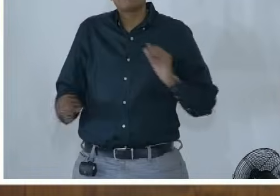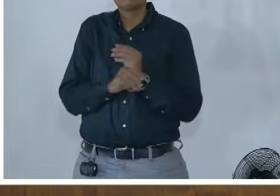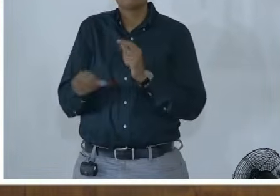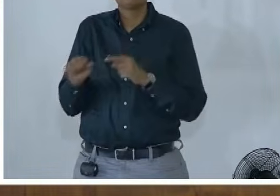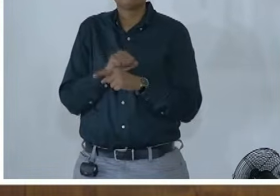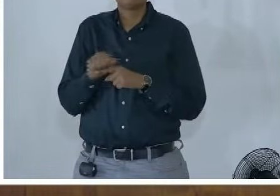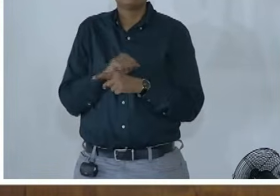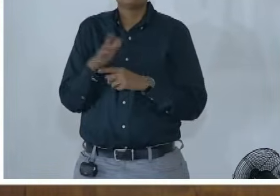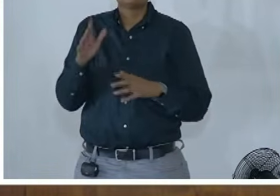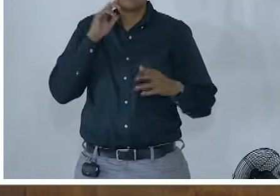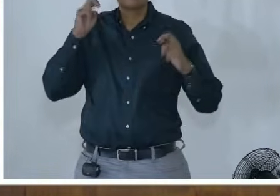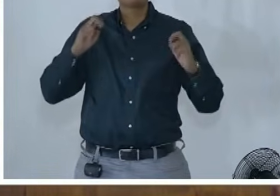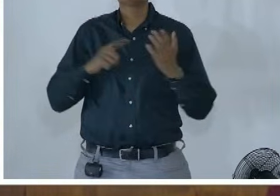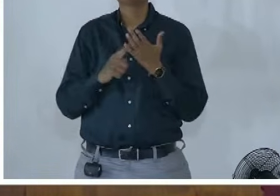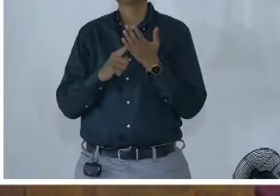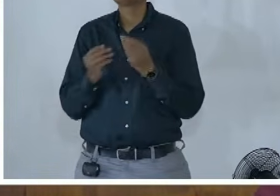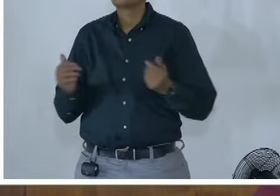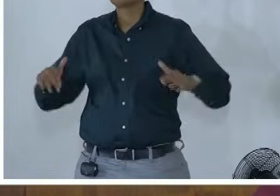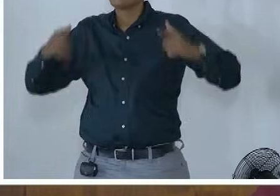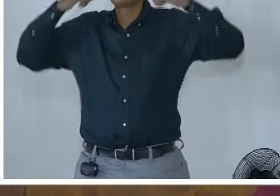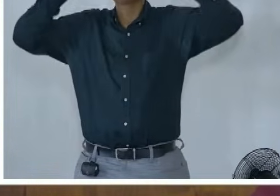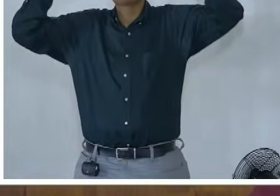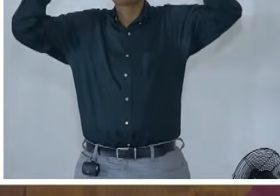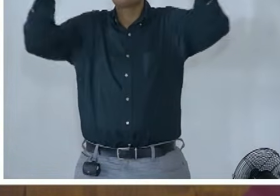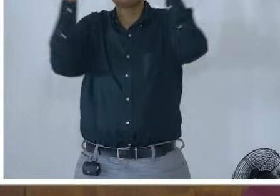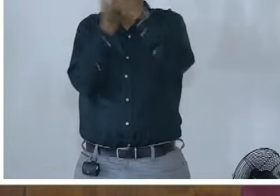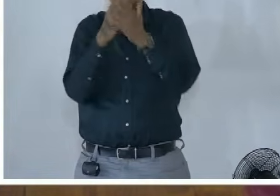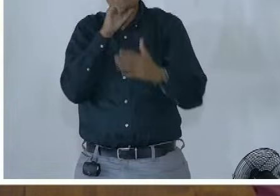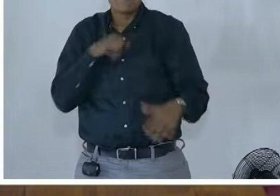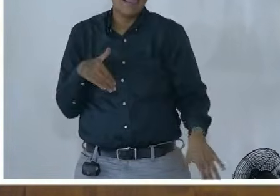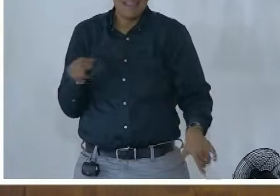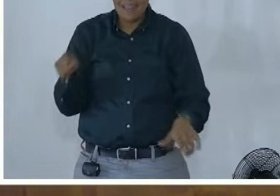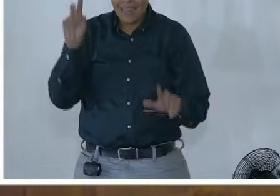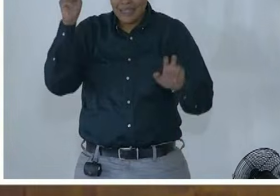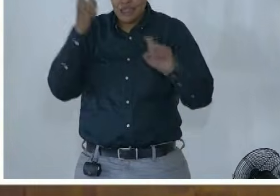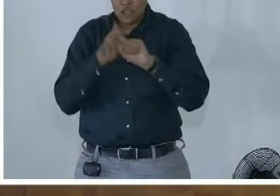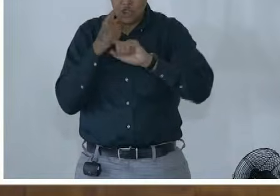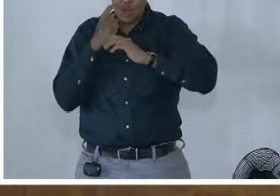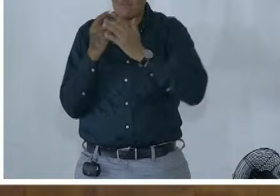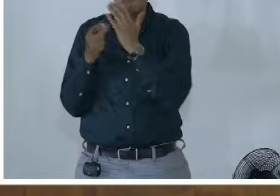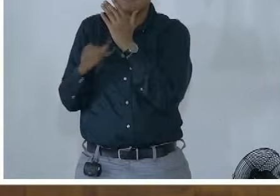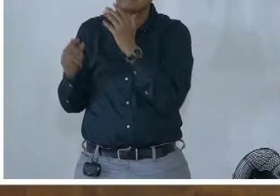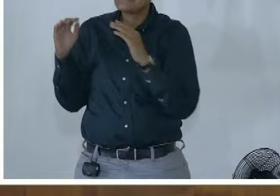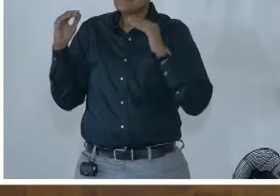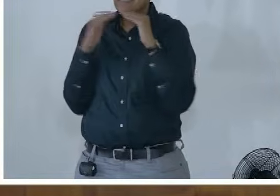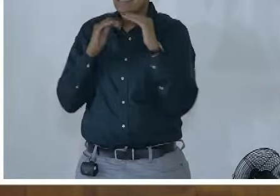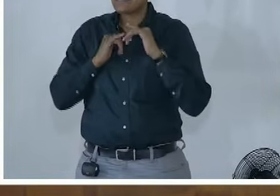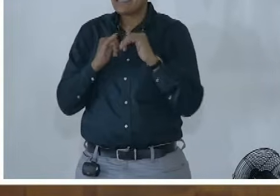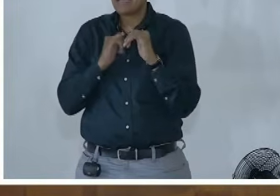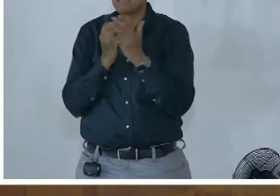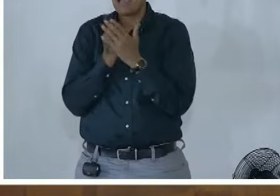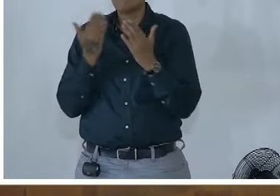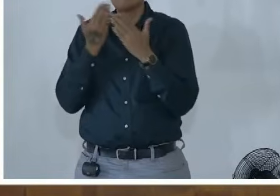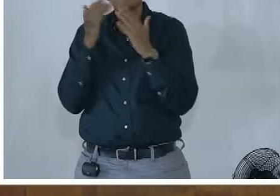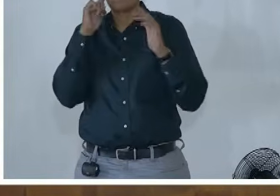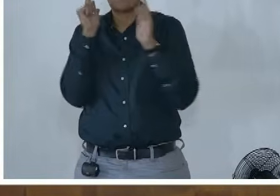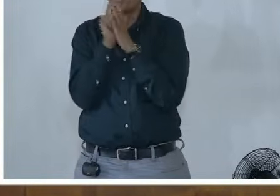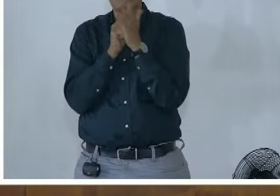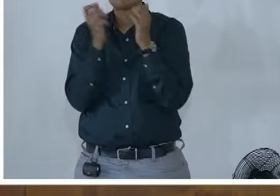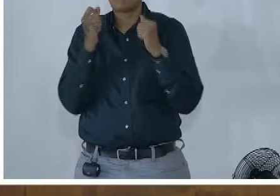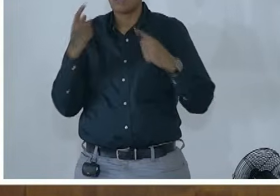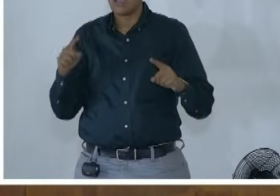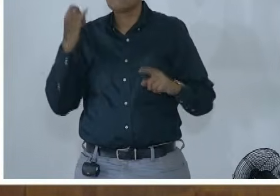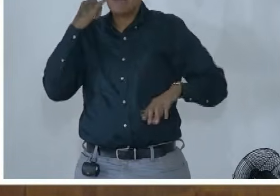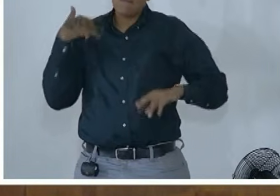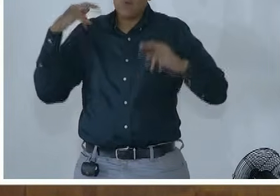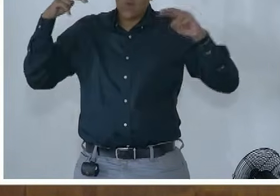practice as mediators because they have not attained that age. So it's a matter of equality before the law. And also, if we are